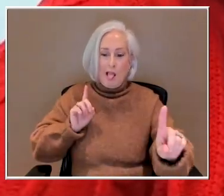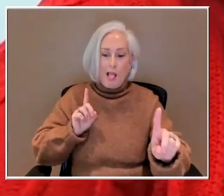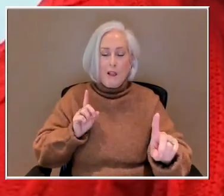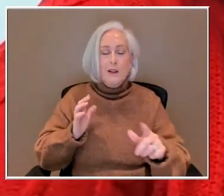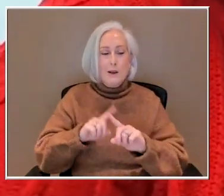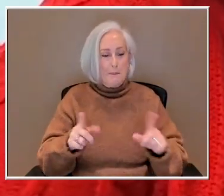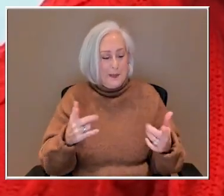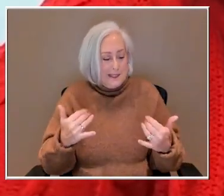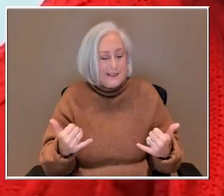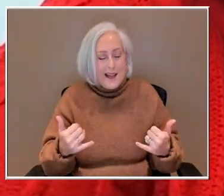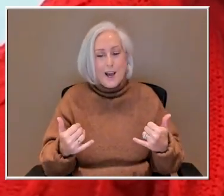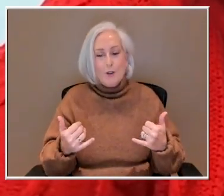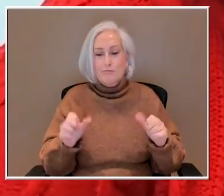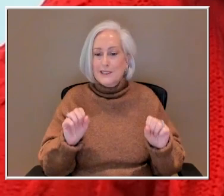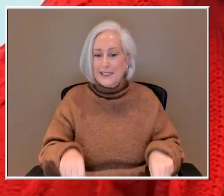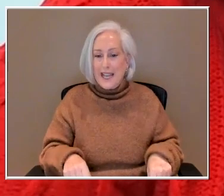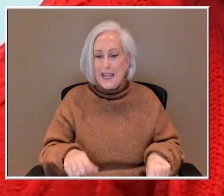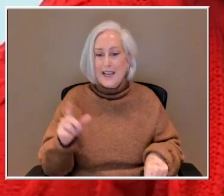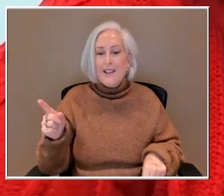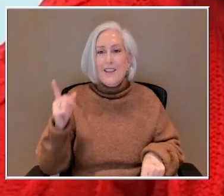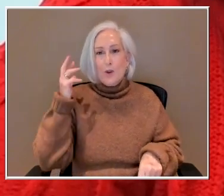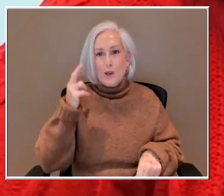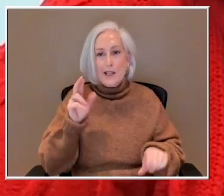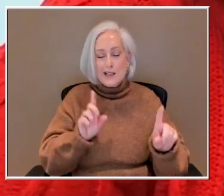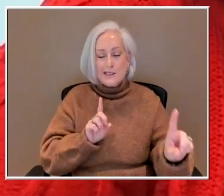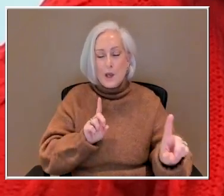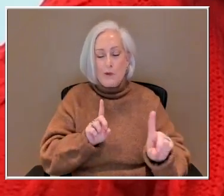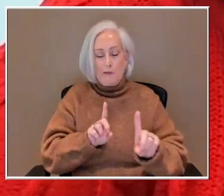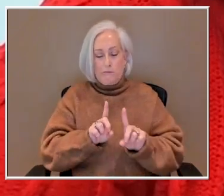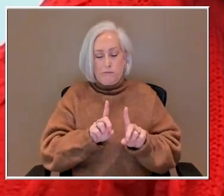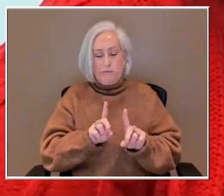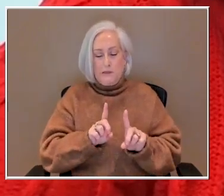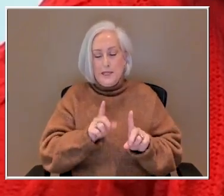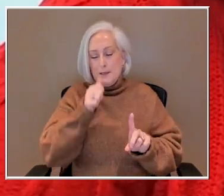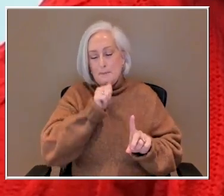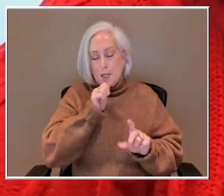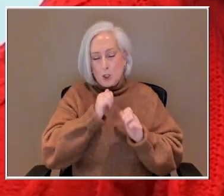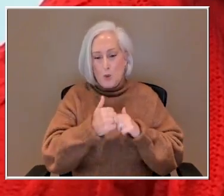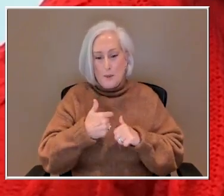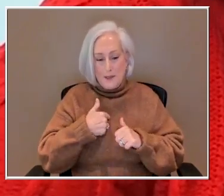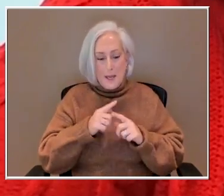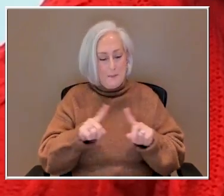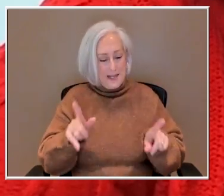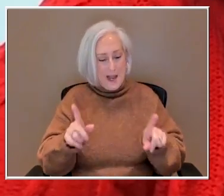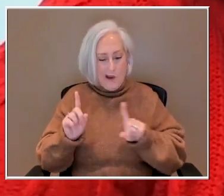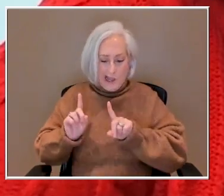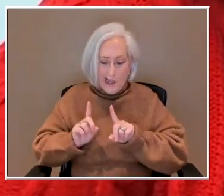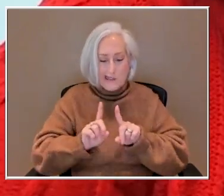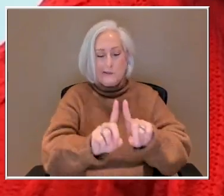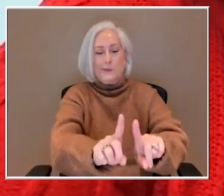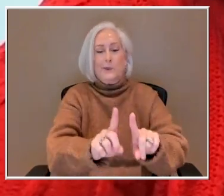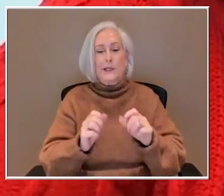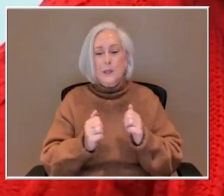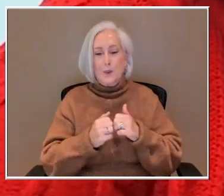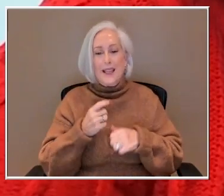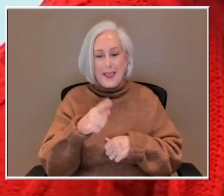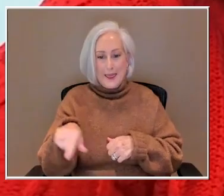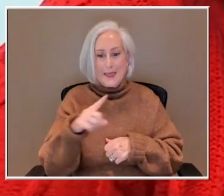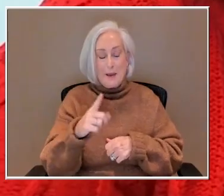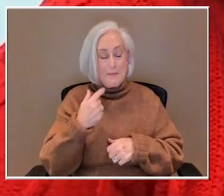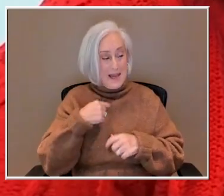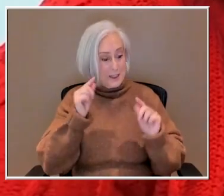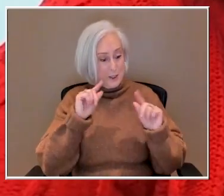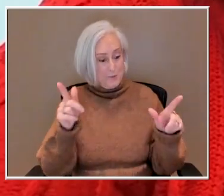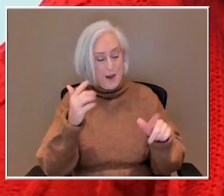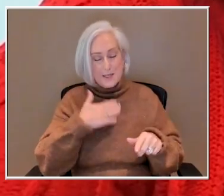of realized that and kind of waited back with me and kind of were patient. But now I'm like able to keep up with them, and like I surprise my friends